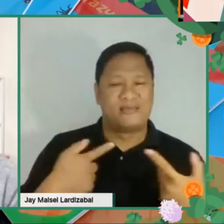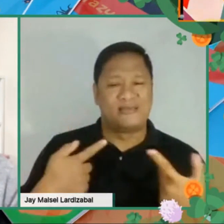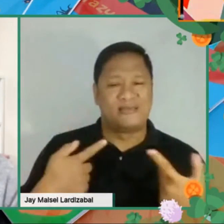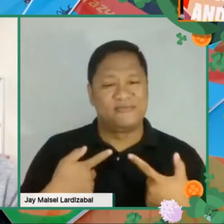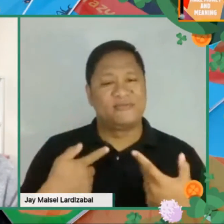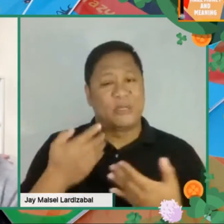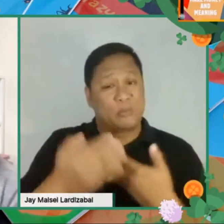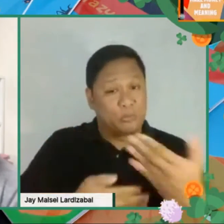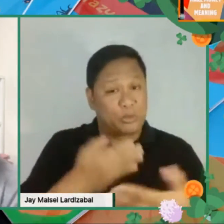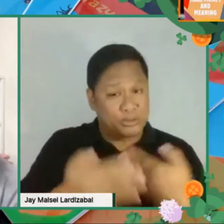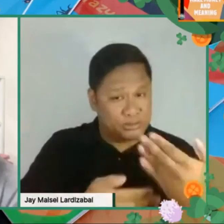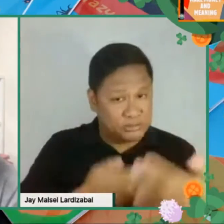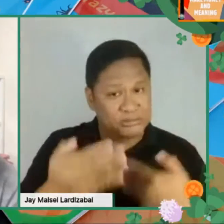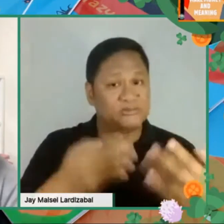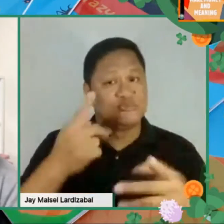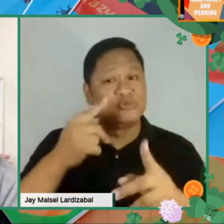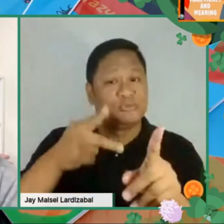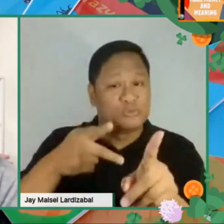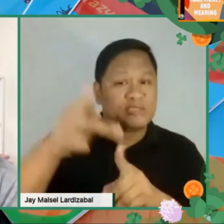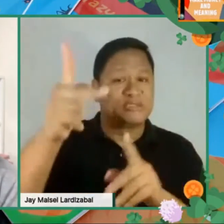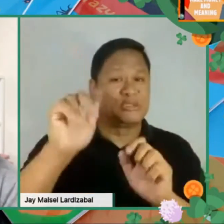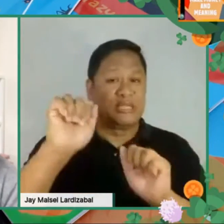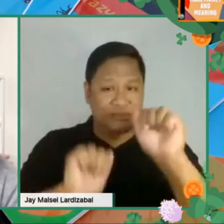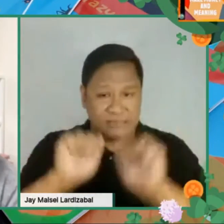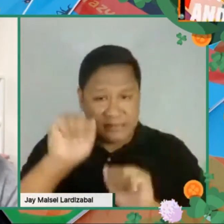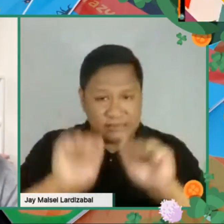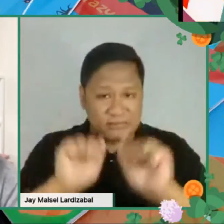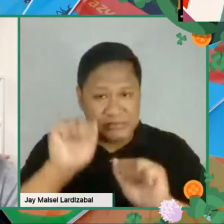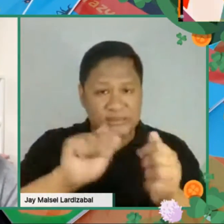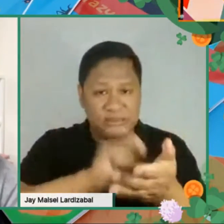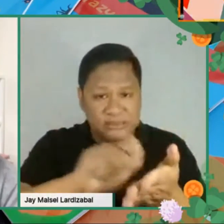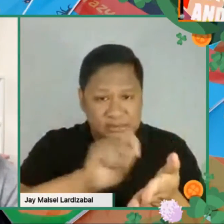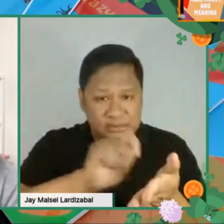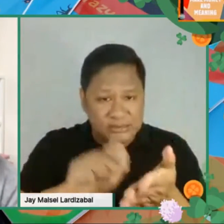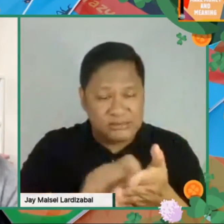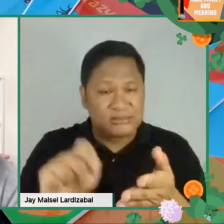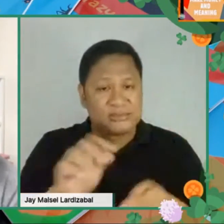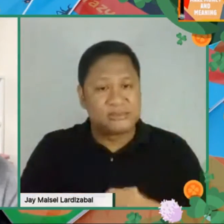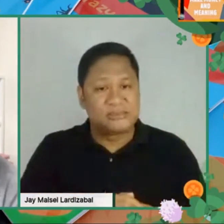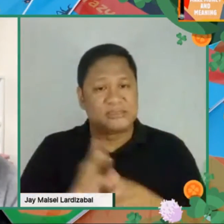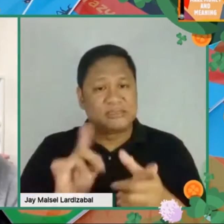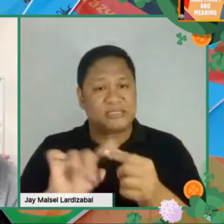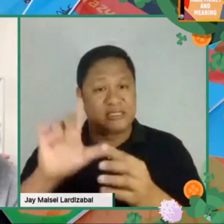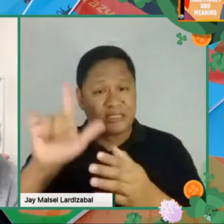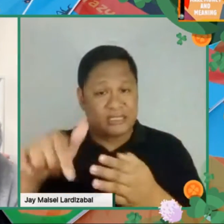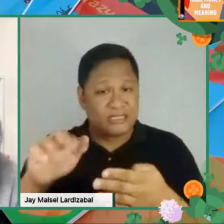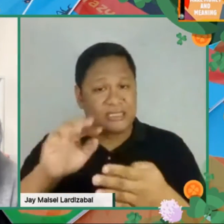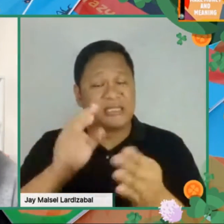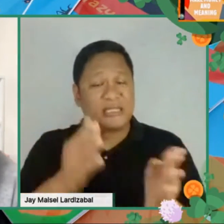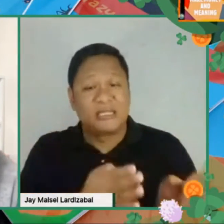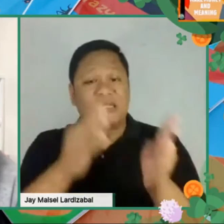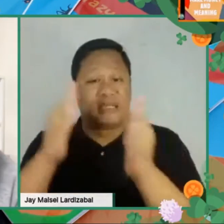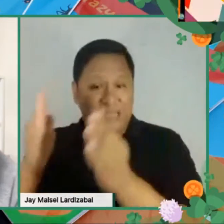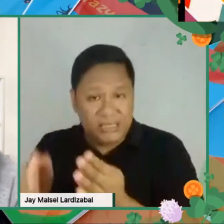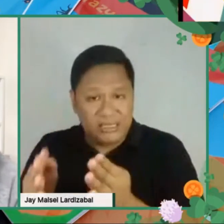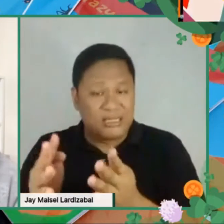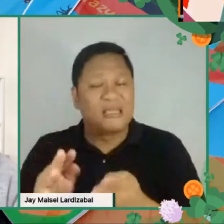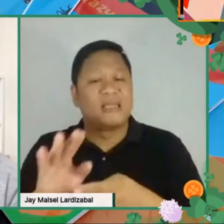um, professional assessment, copy editing, proofreading, and then